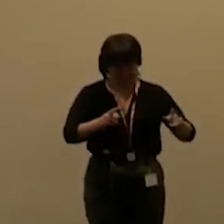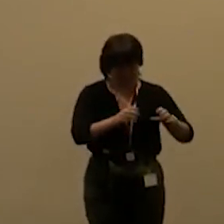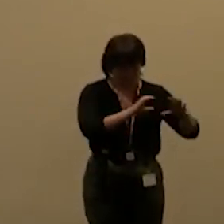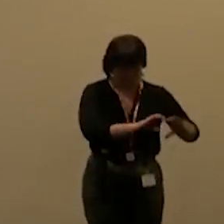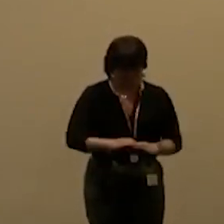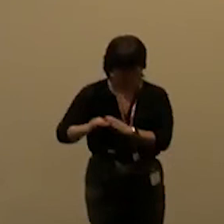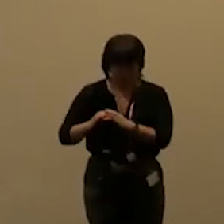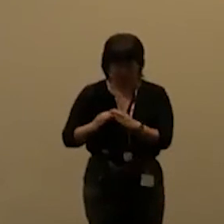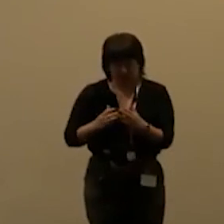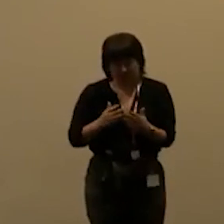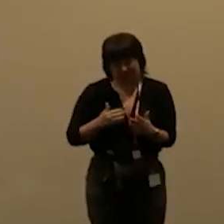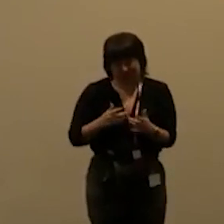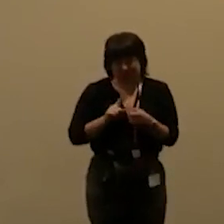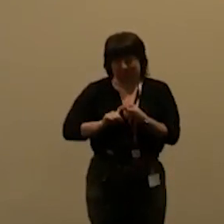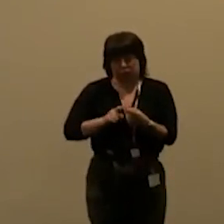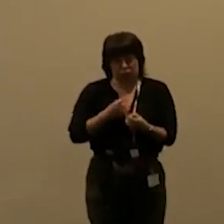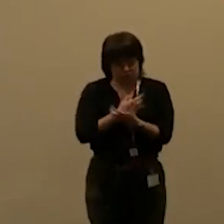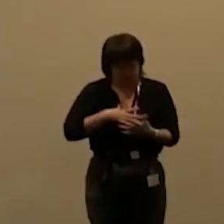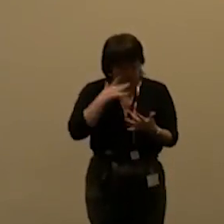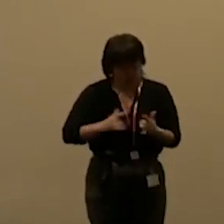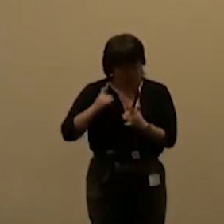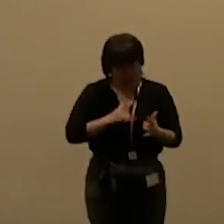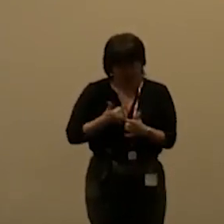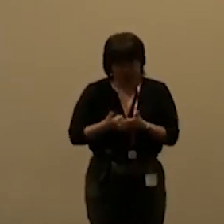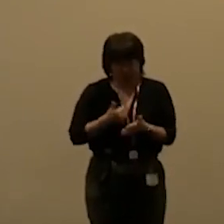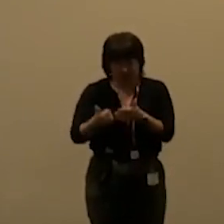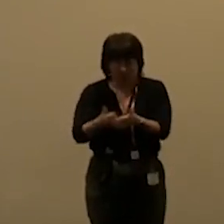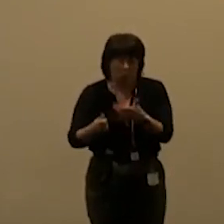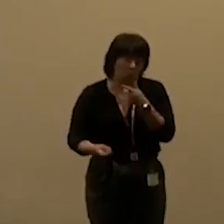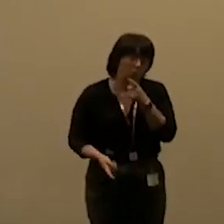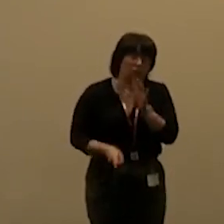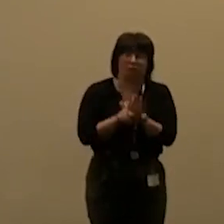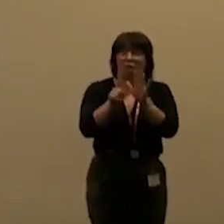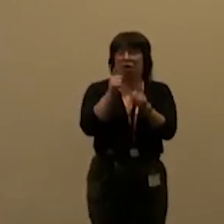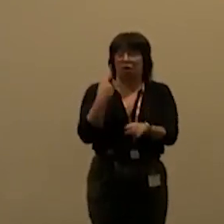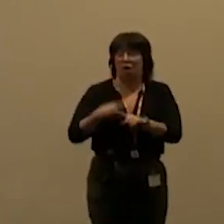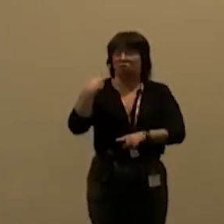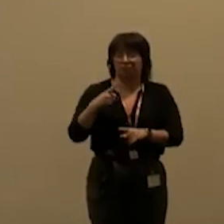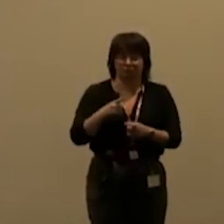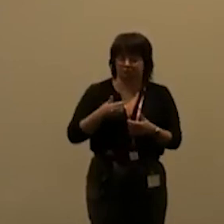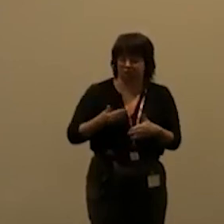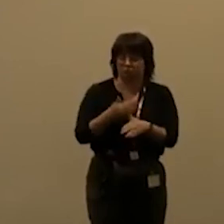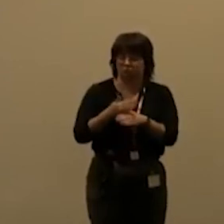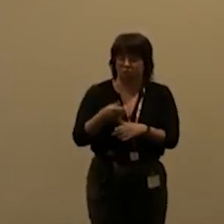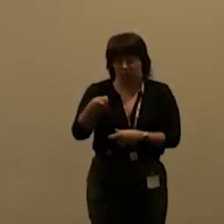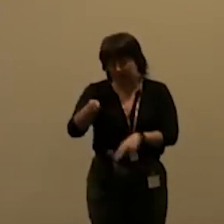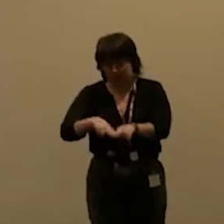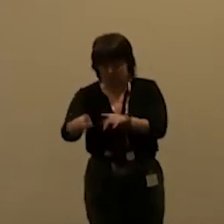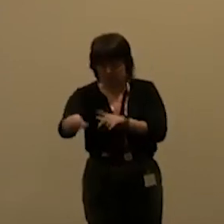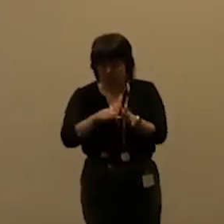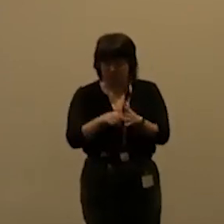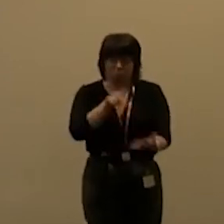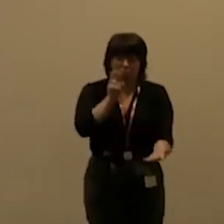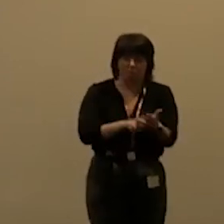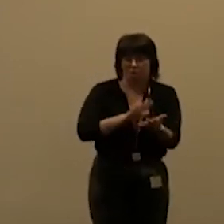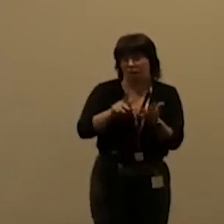depends how often you want to check these elements or what you want to do with them in terms of the alerting function or the configuration drift. And if you've got a problem, also report it on